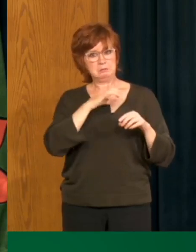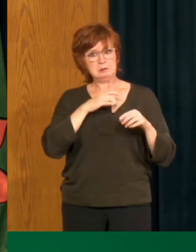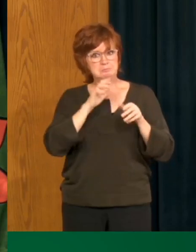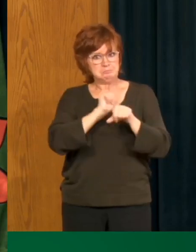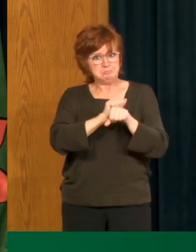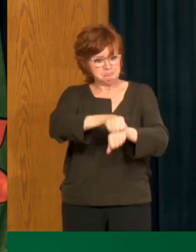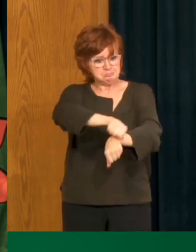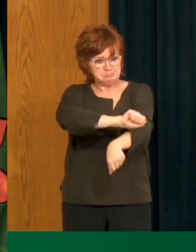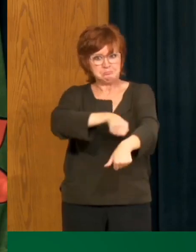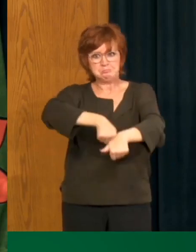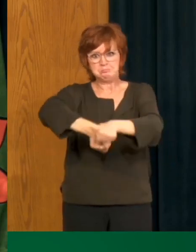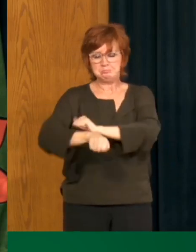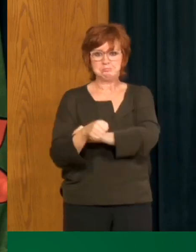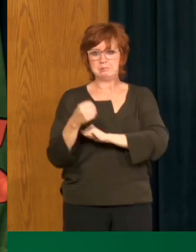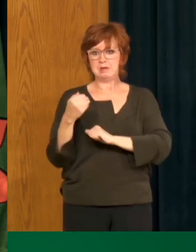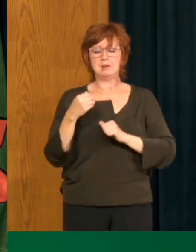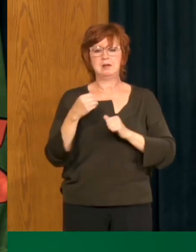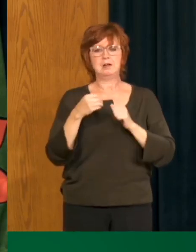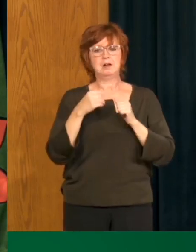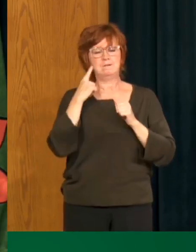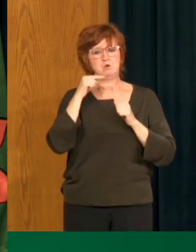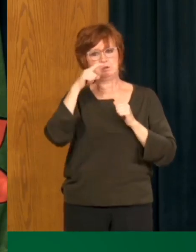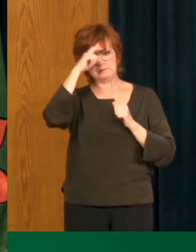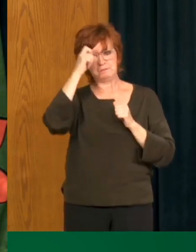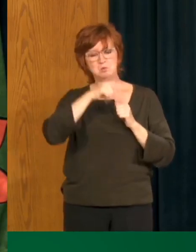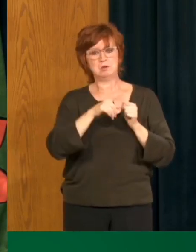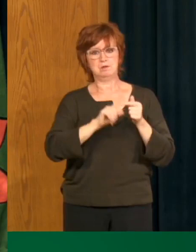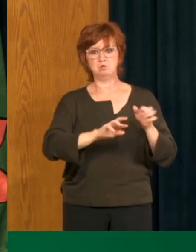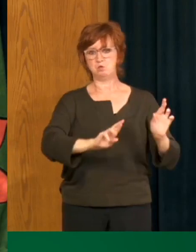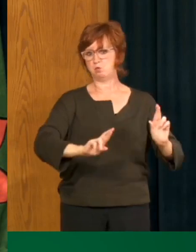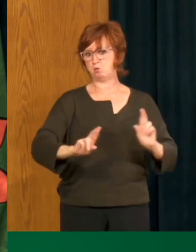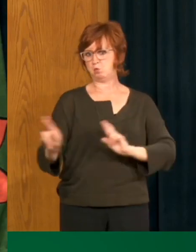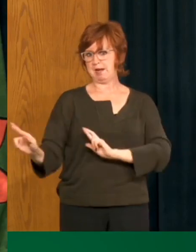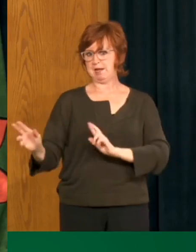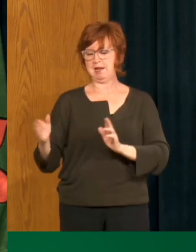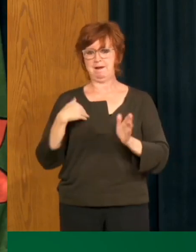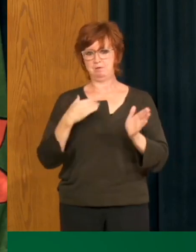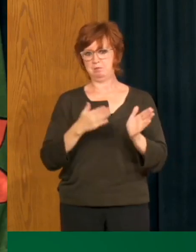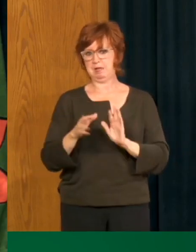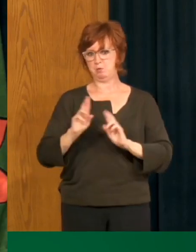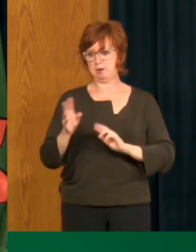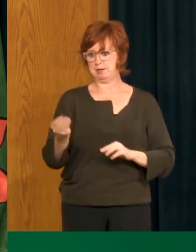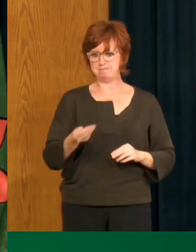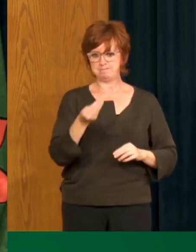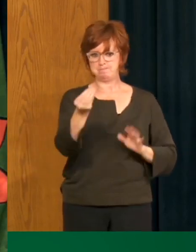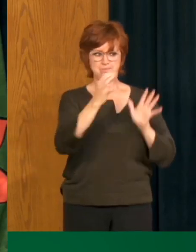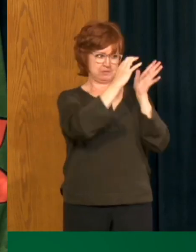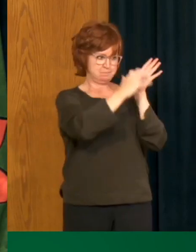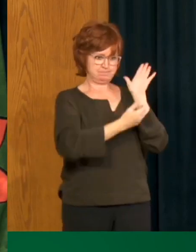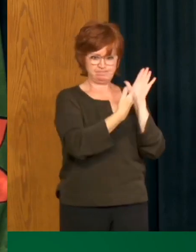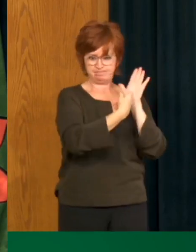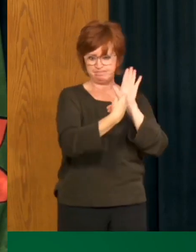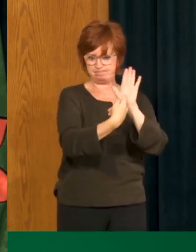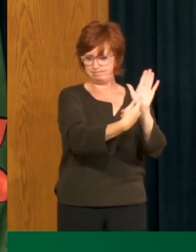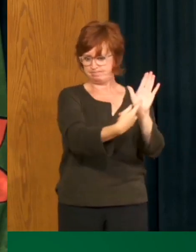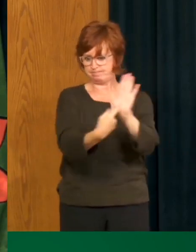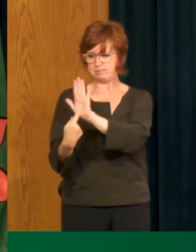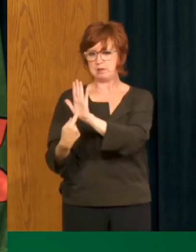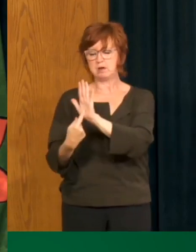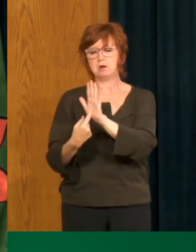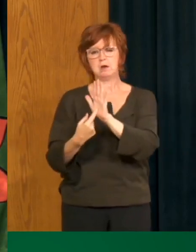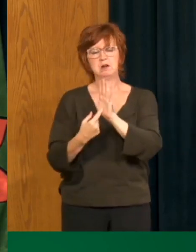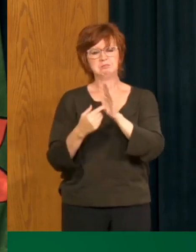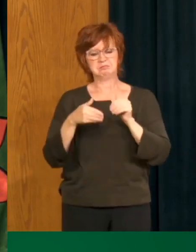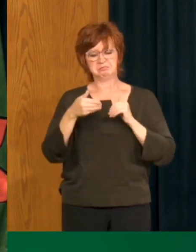back to the school divisions with some more precision, if you will, on their operating procedures sometime in